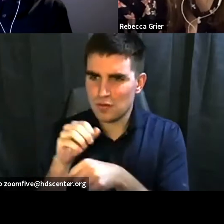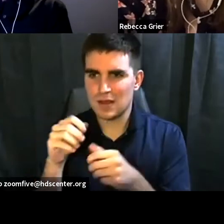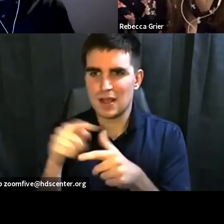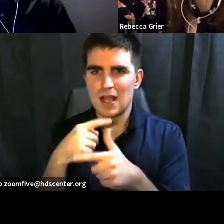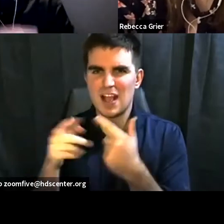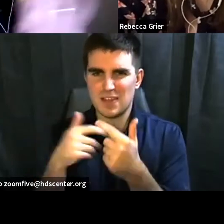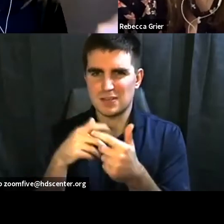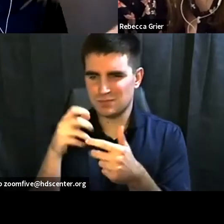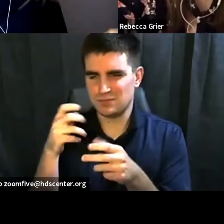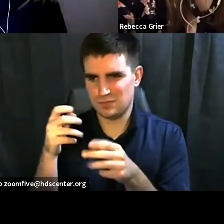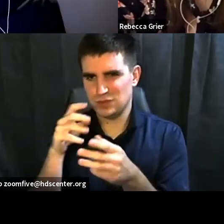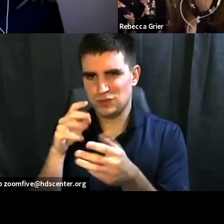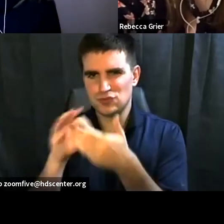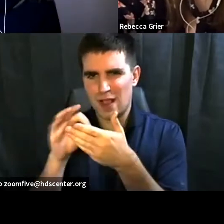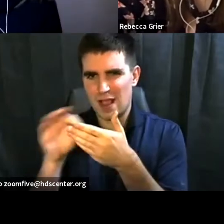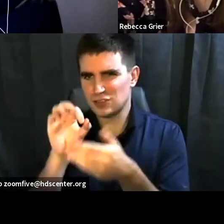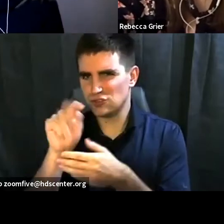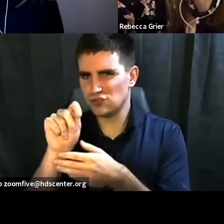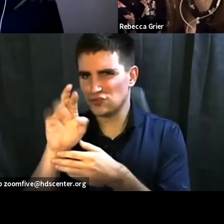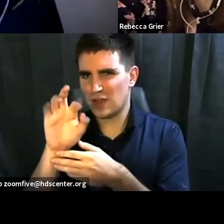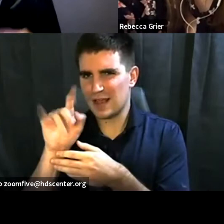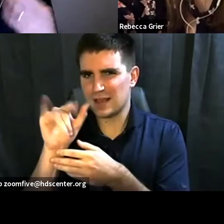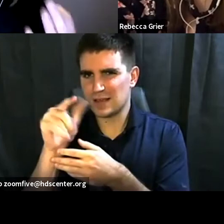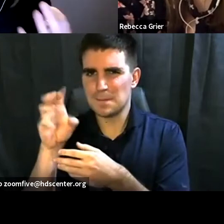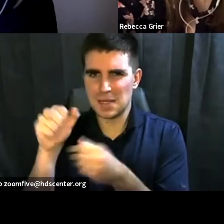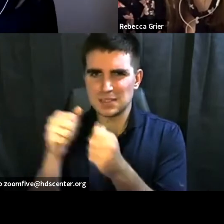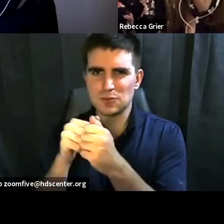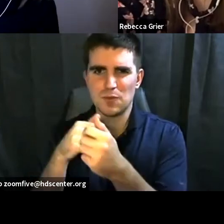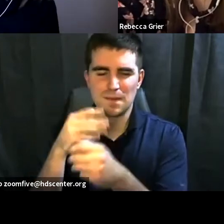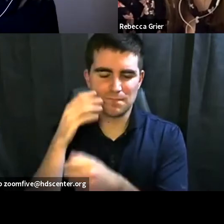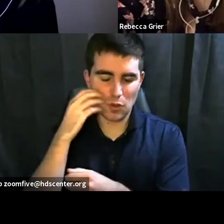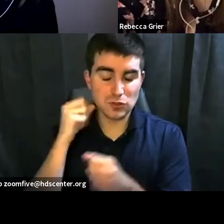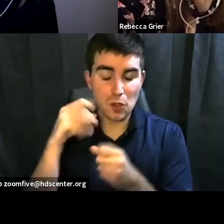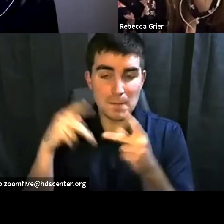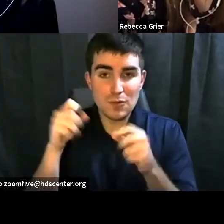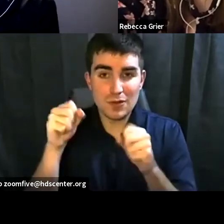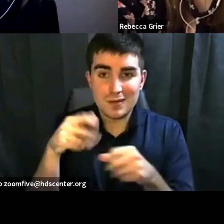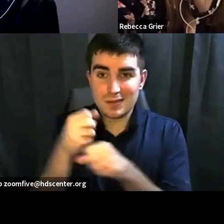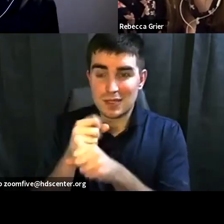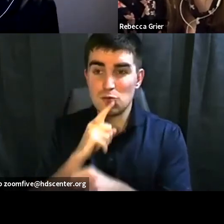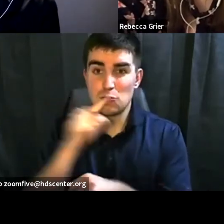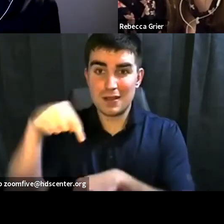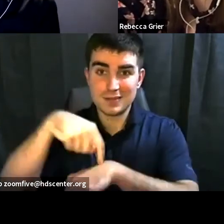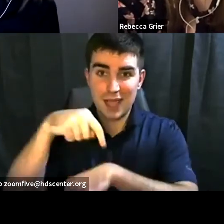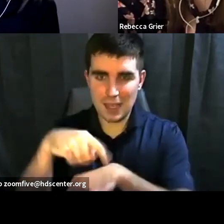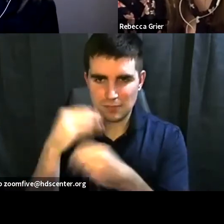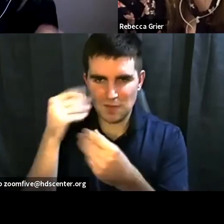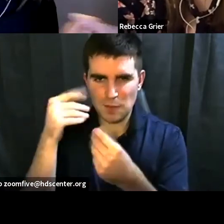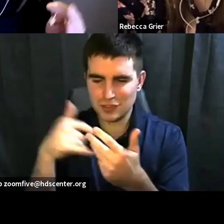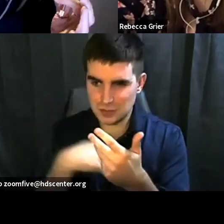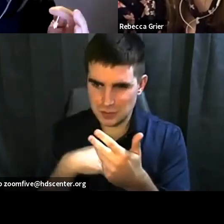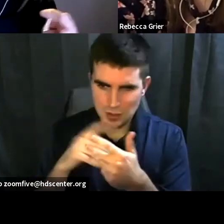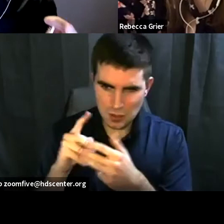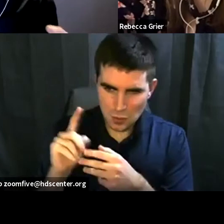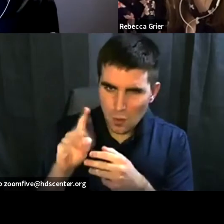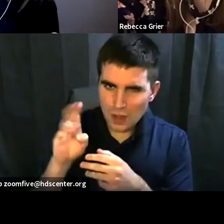phone. And then that information was shared out to everybody else. So people could get real-time information about how far away was the bus and how full was it. And in